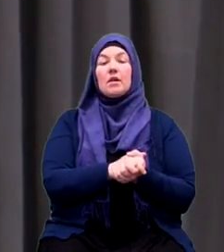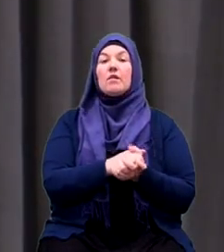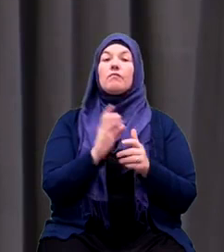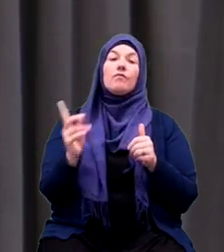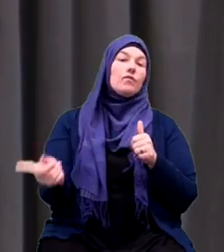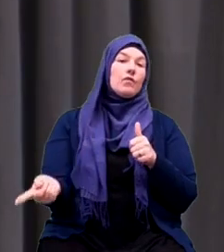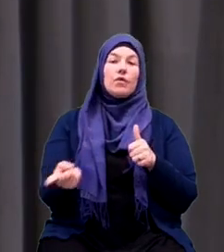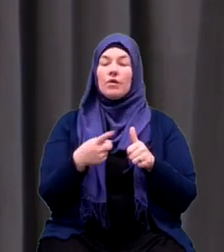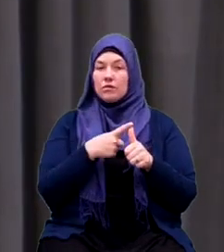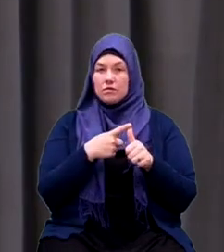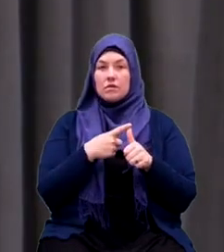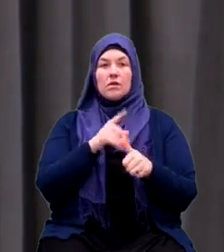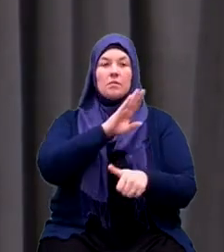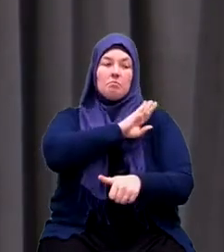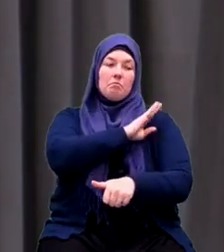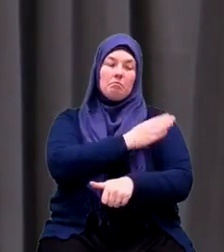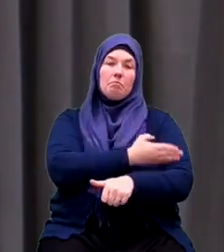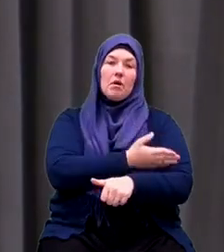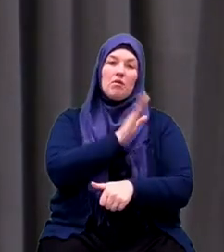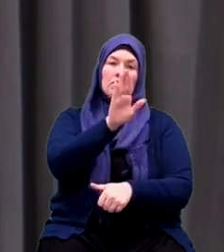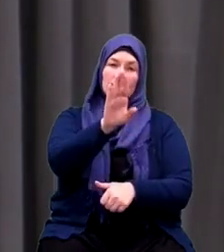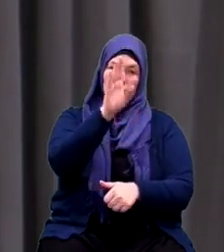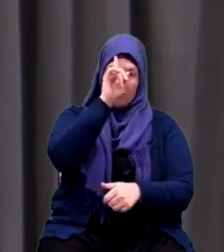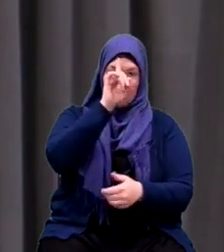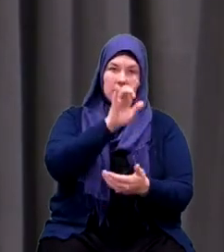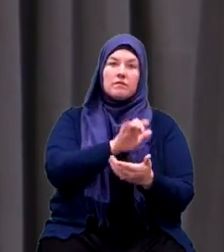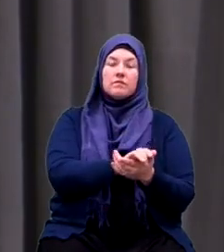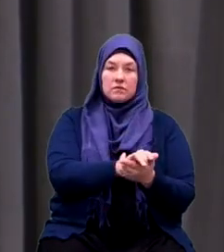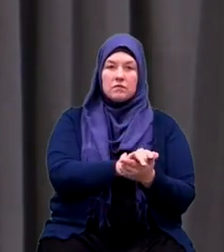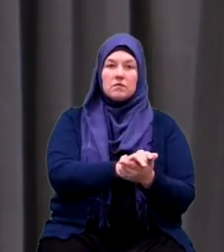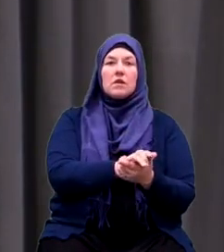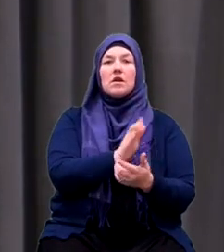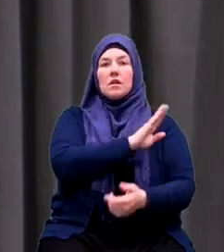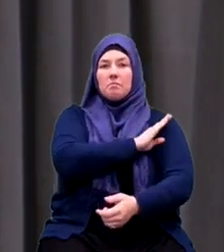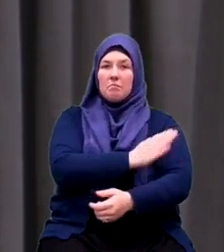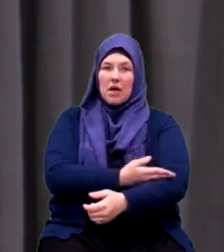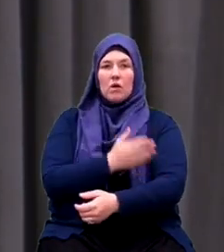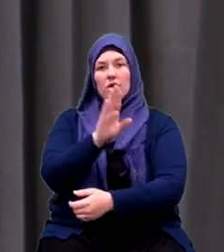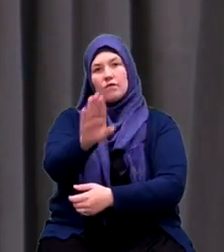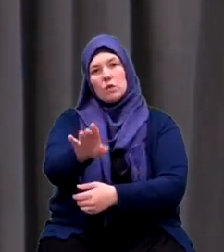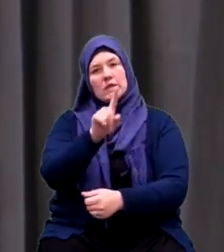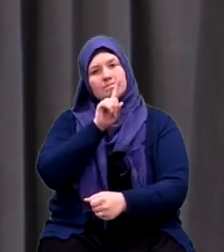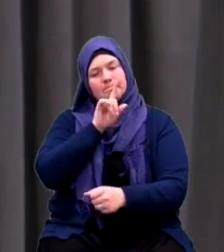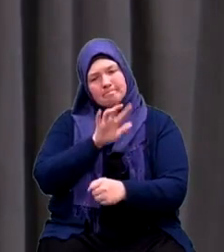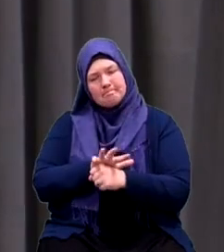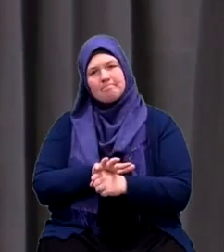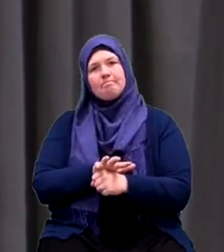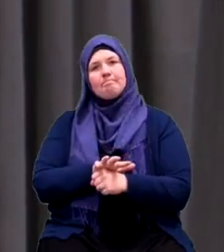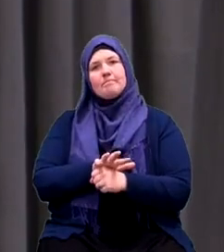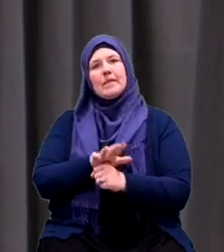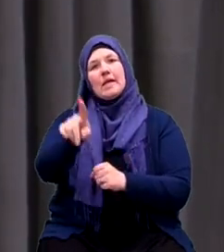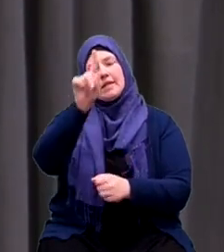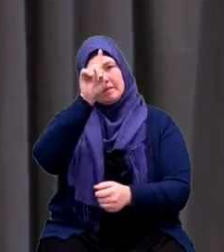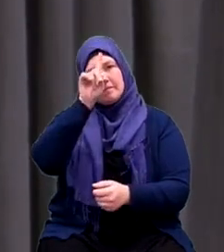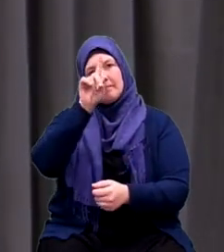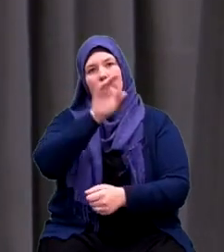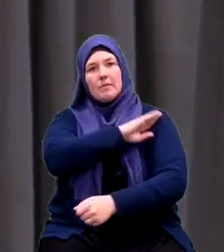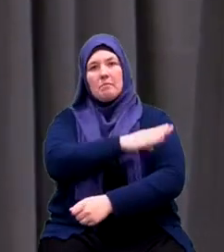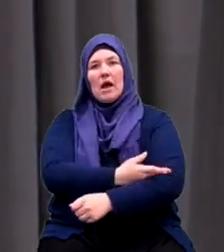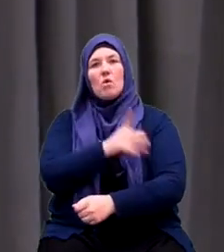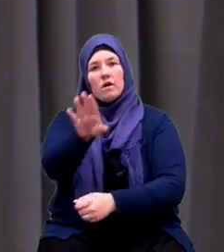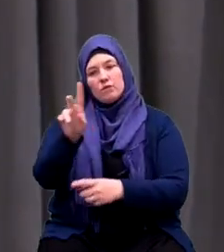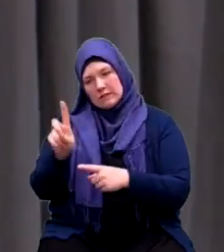Number one, the power of your faith and the power of your devotion and the power of